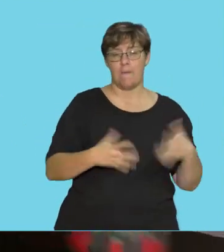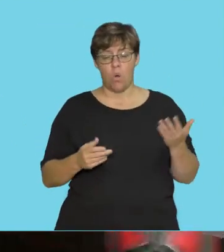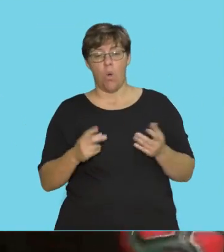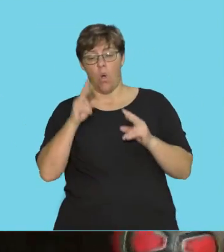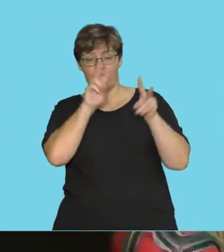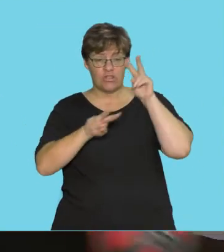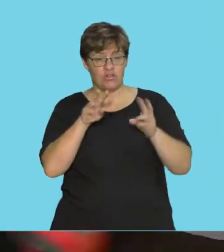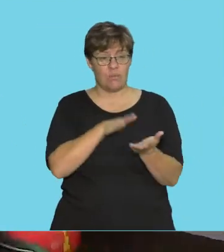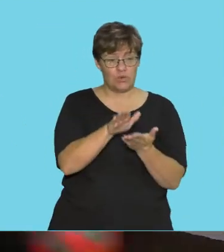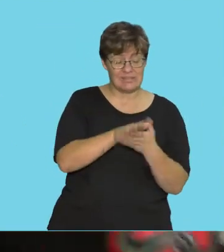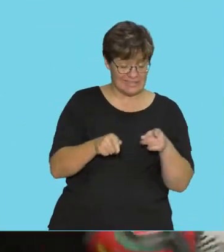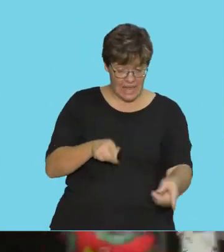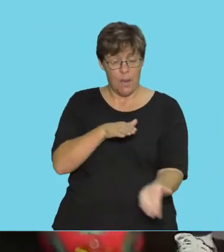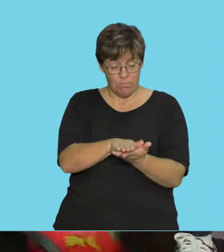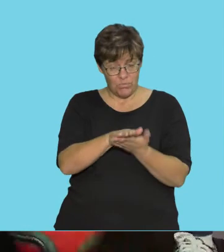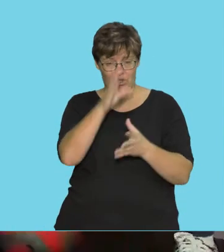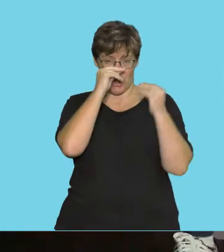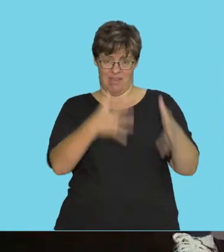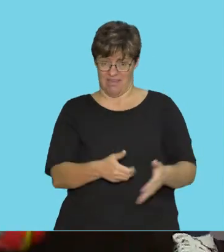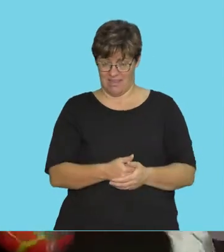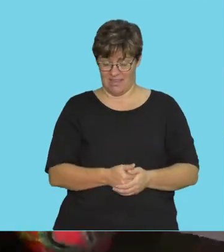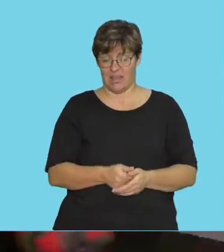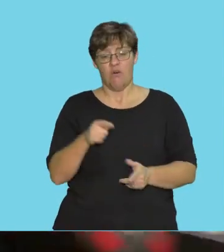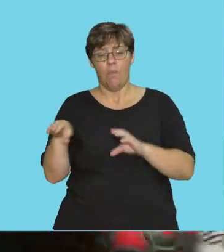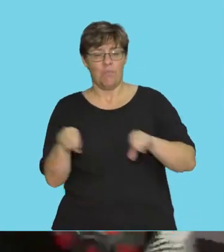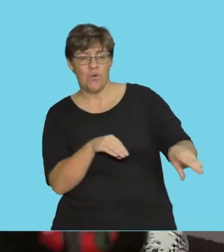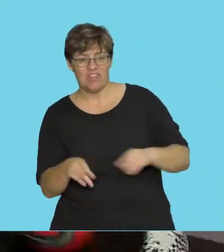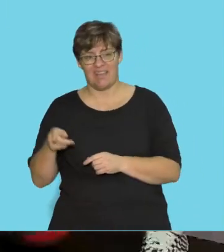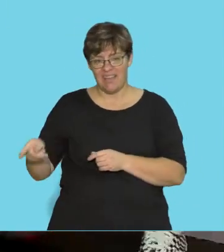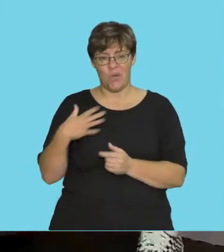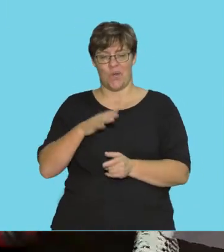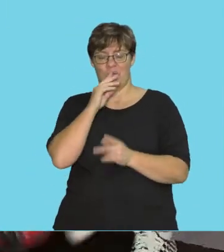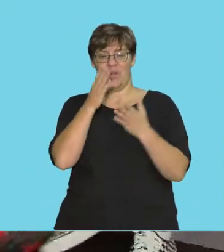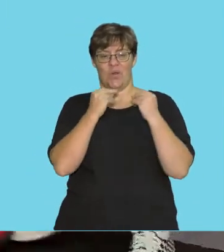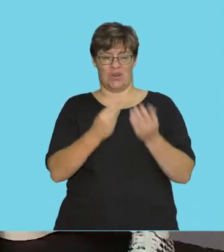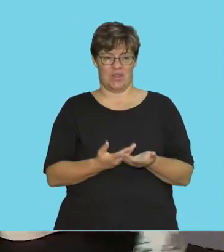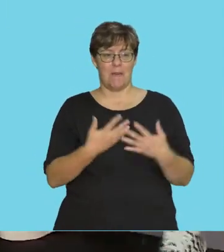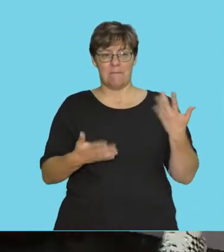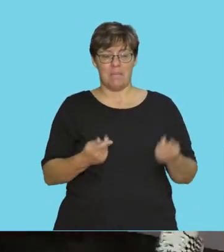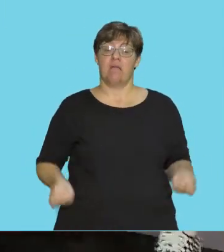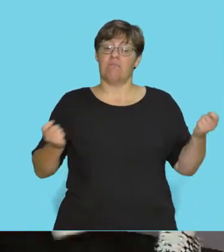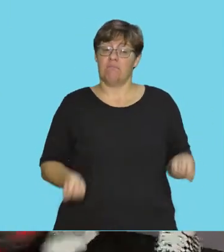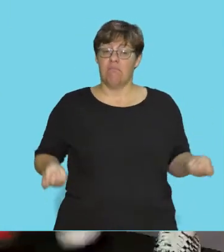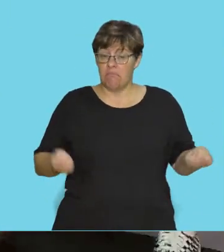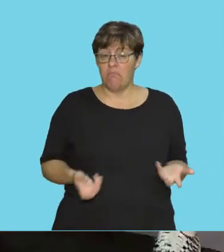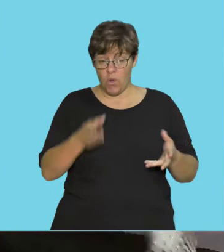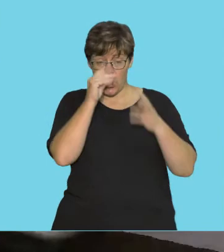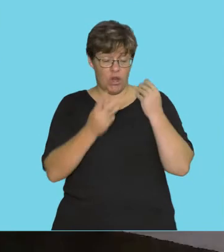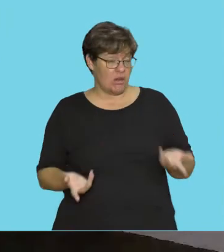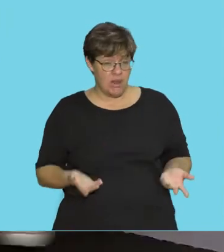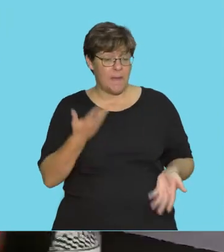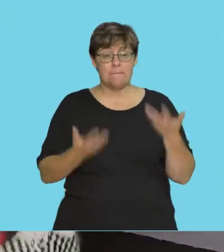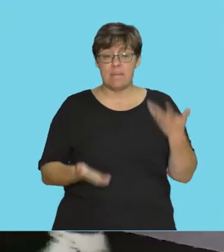more visual print? This is a print learner. Are you more moving when you are learning? Maybe you need to be skipping when you're